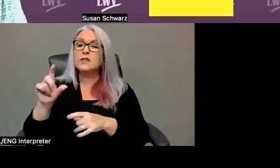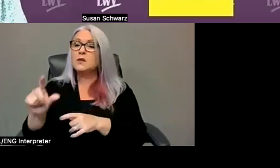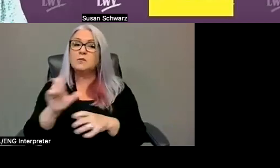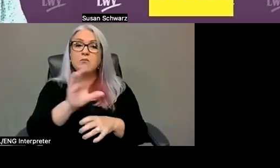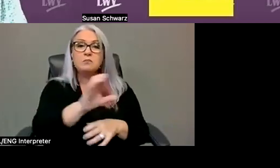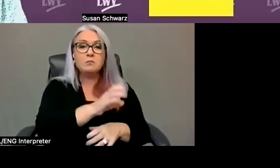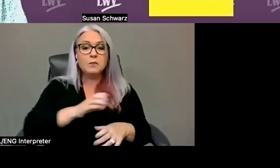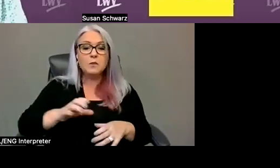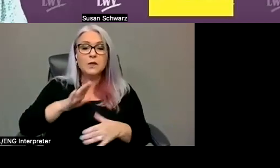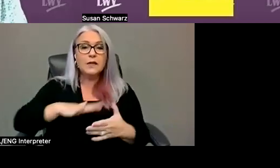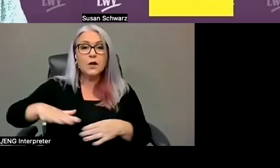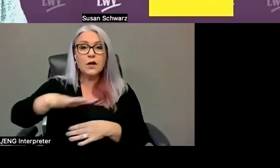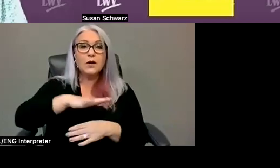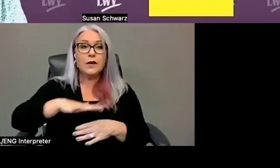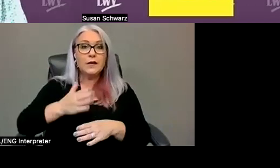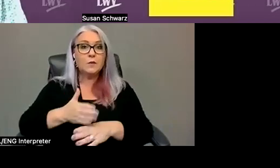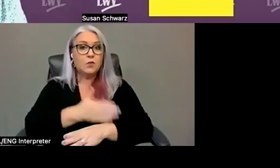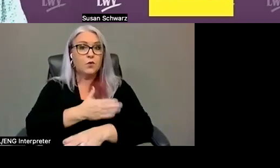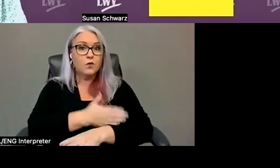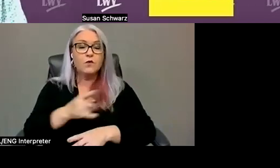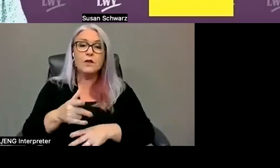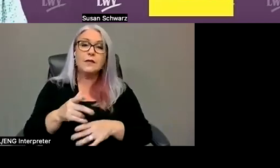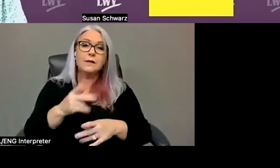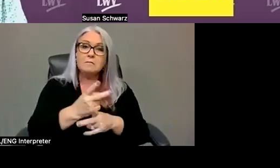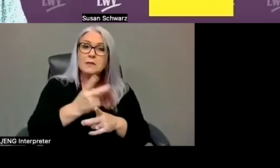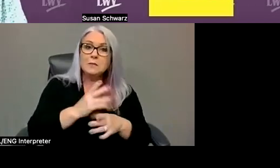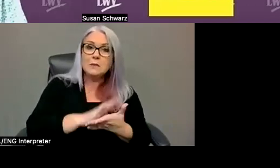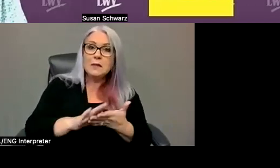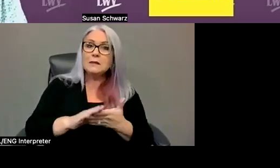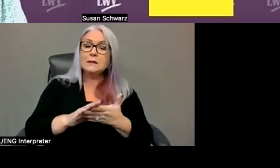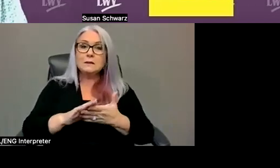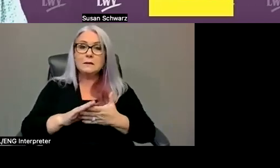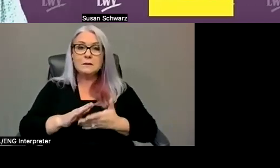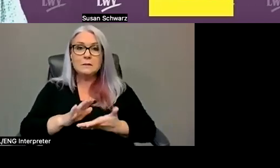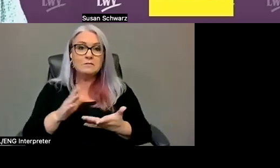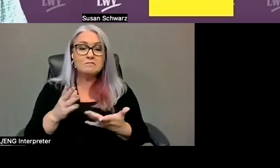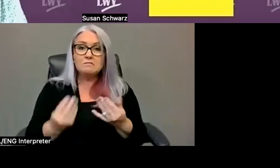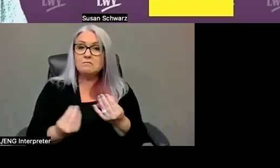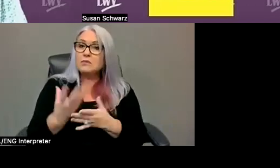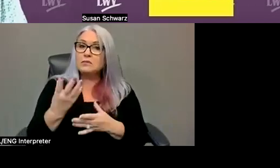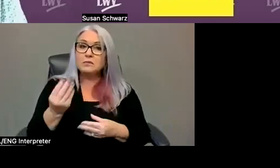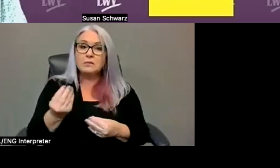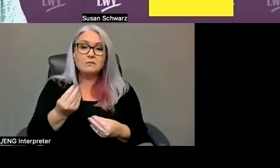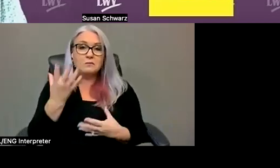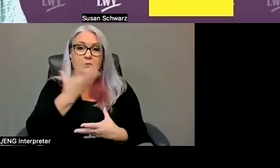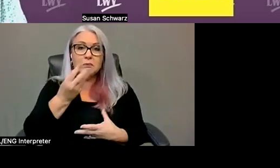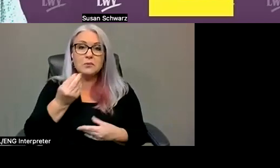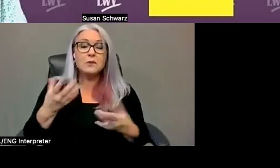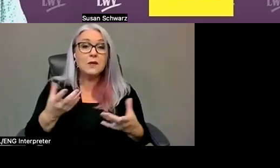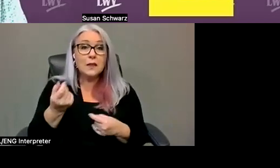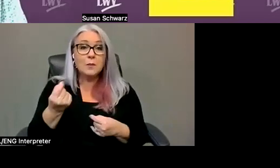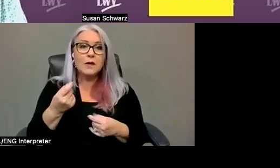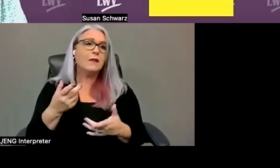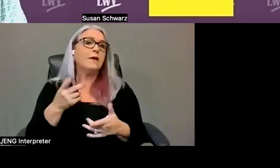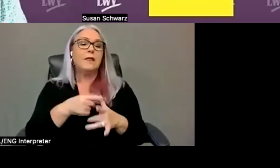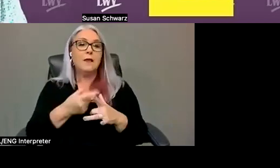and improve them, keep them neater, and spruce them up a bit, the whole downtown